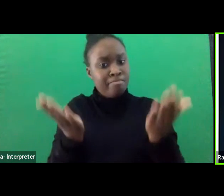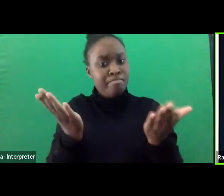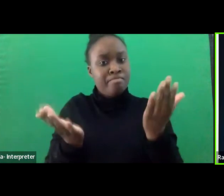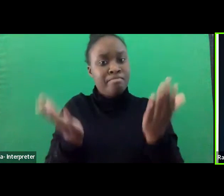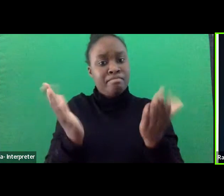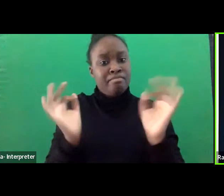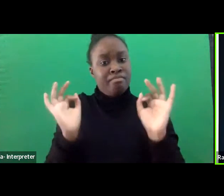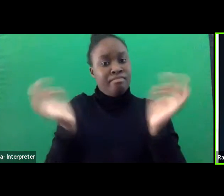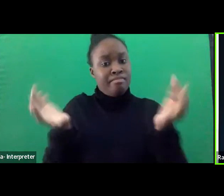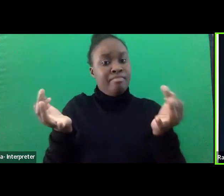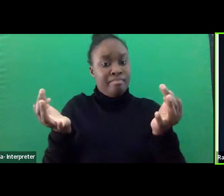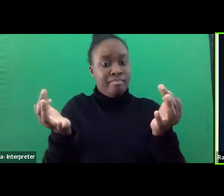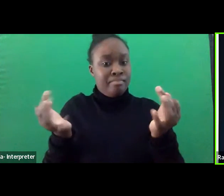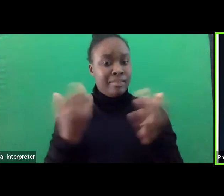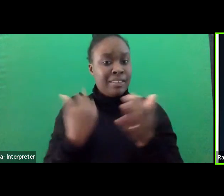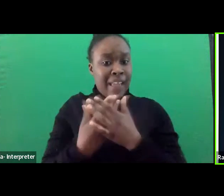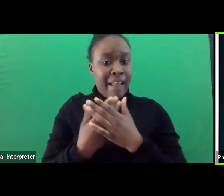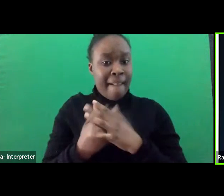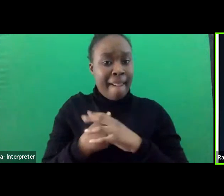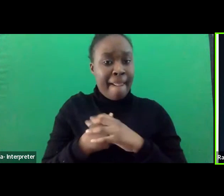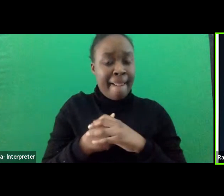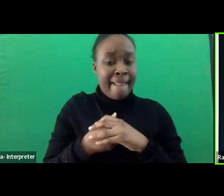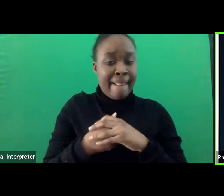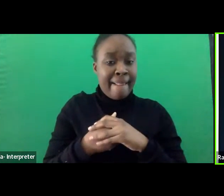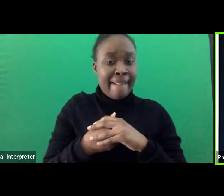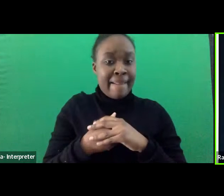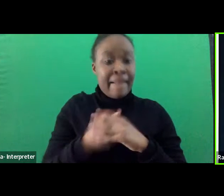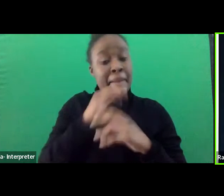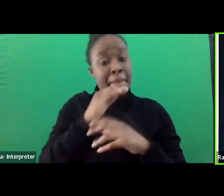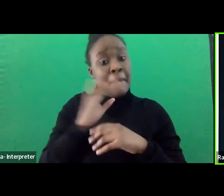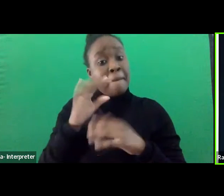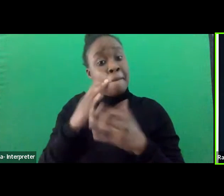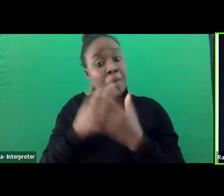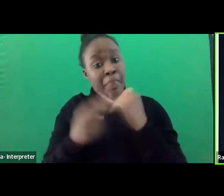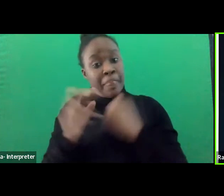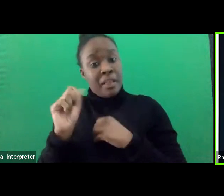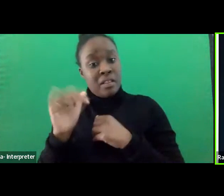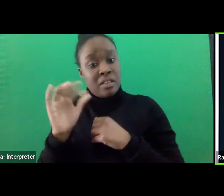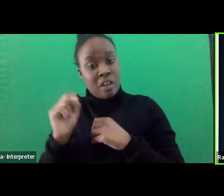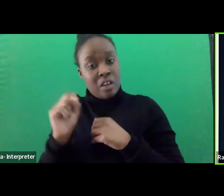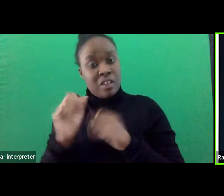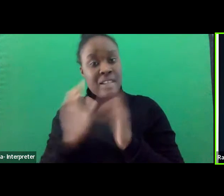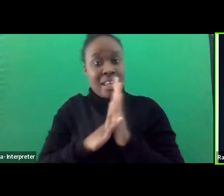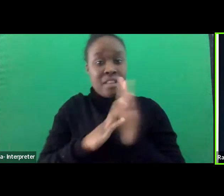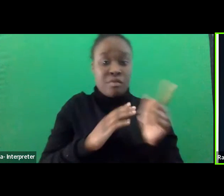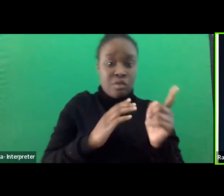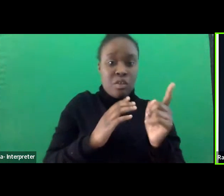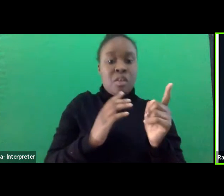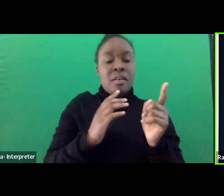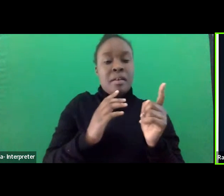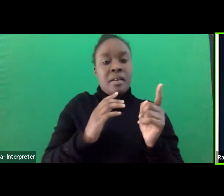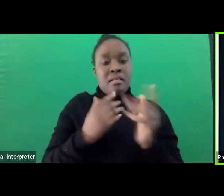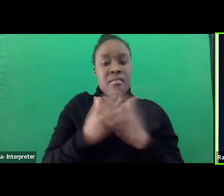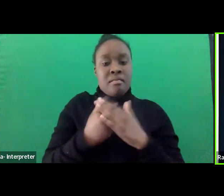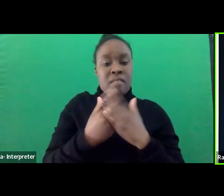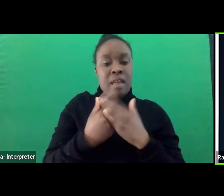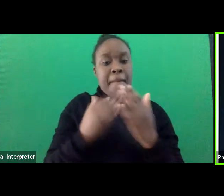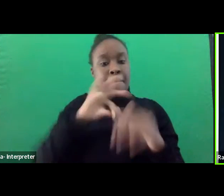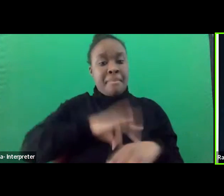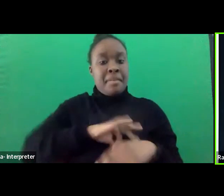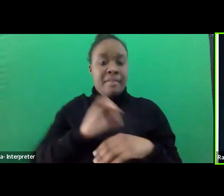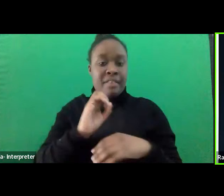the lowest possible cost, both to yourselves and ourselves, without any compromise to the